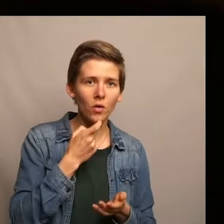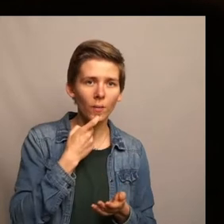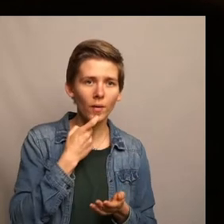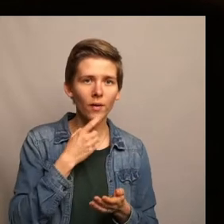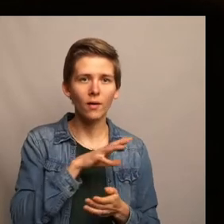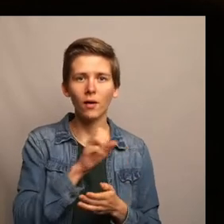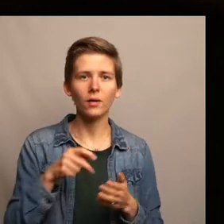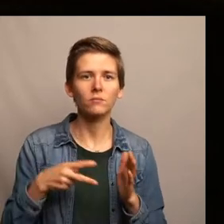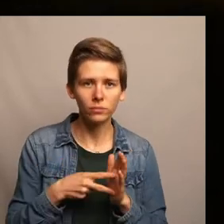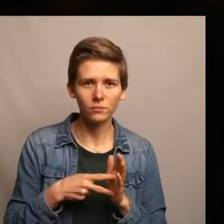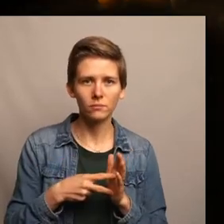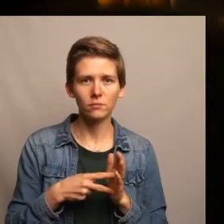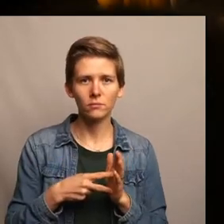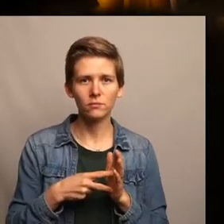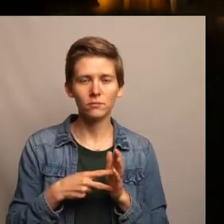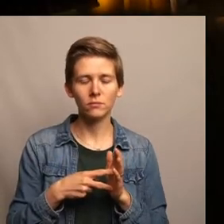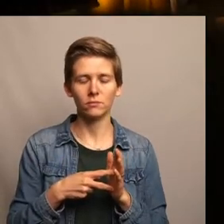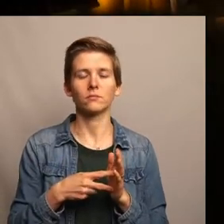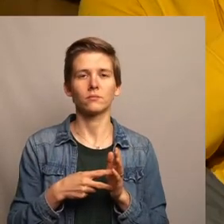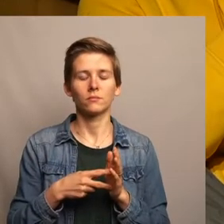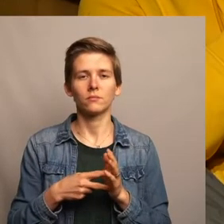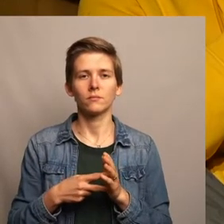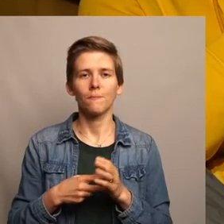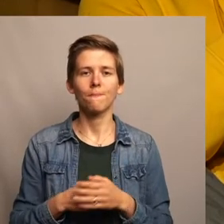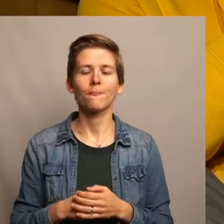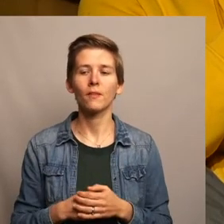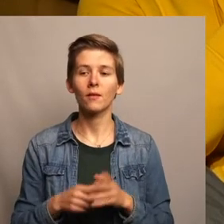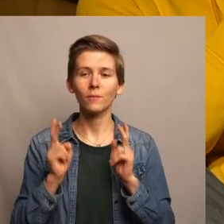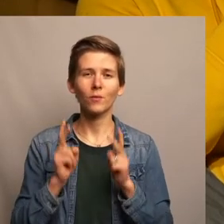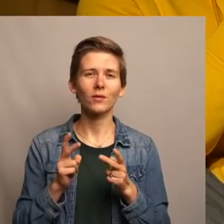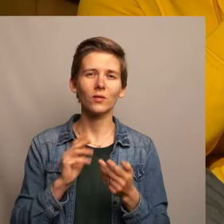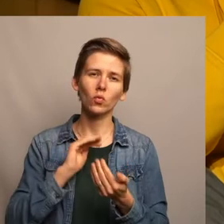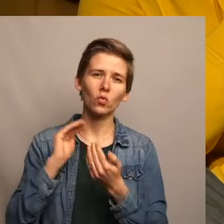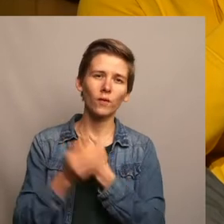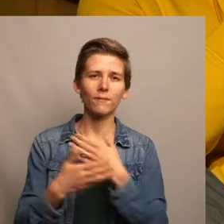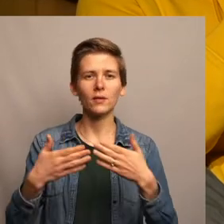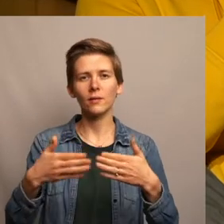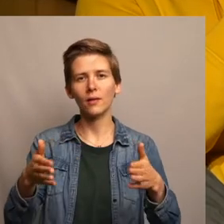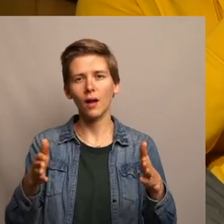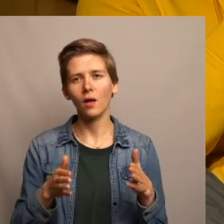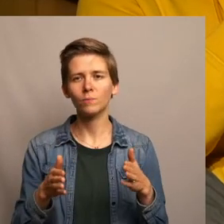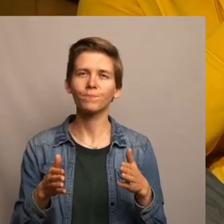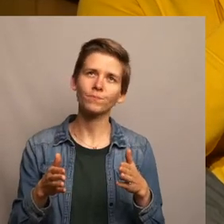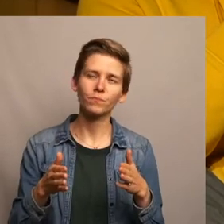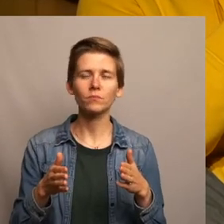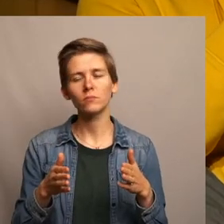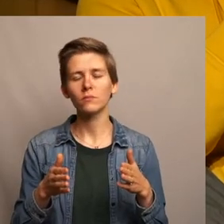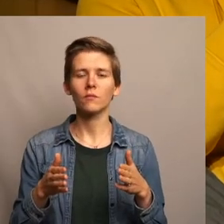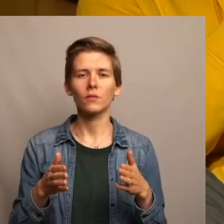I think what I want also to say, like the safe space in general, and here safe space from, like I